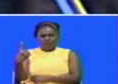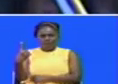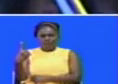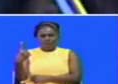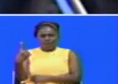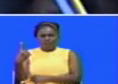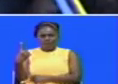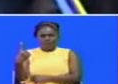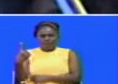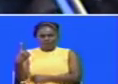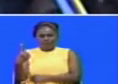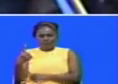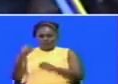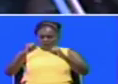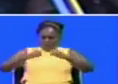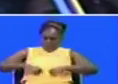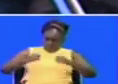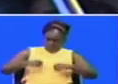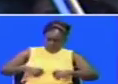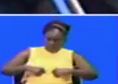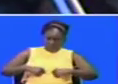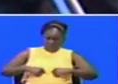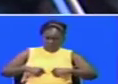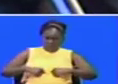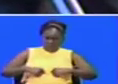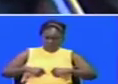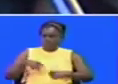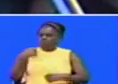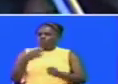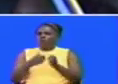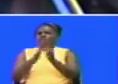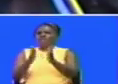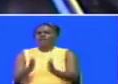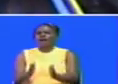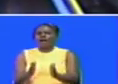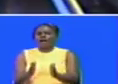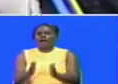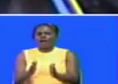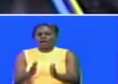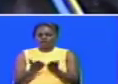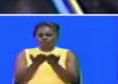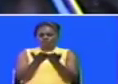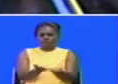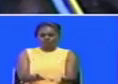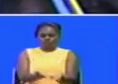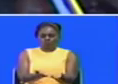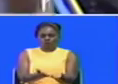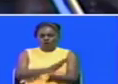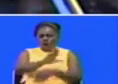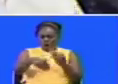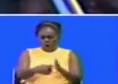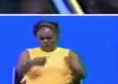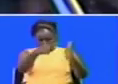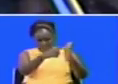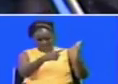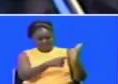And therefore, if he's going to negotiate, whoever is going to be the flag bearer will put everything on the table. Everything